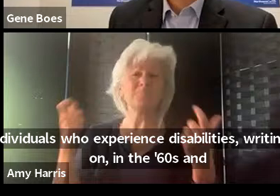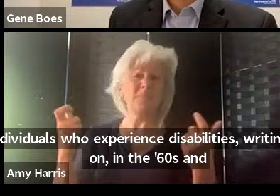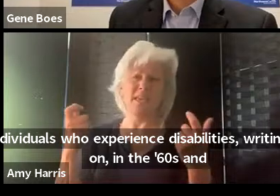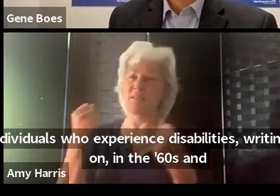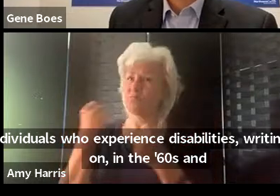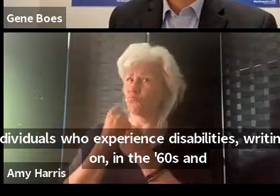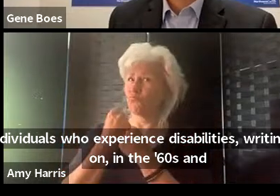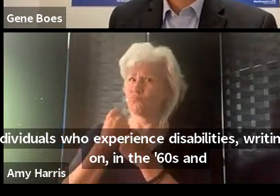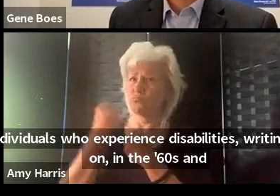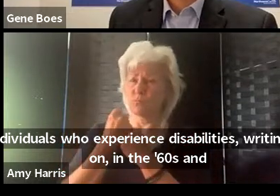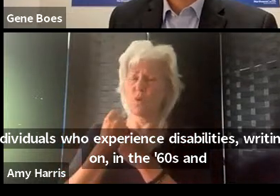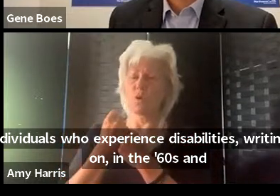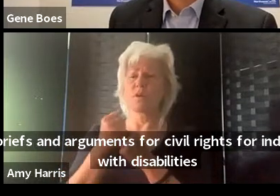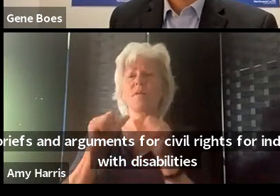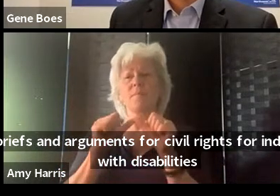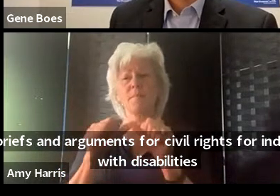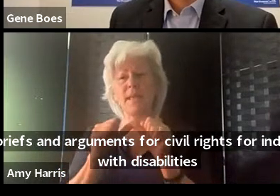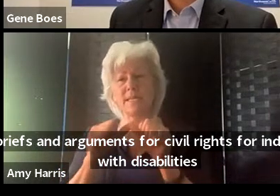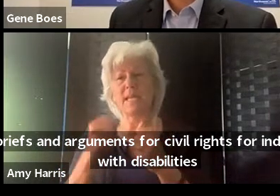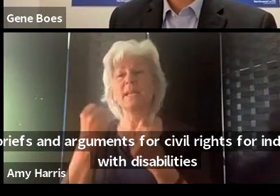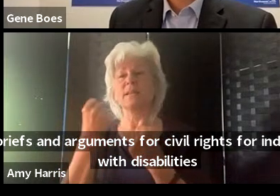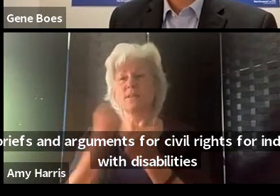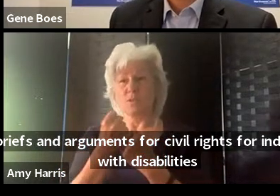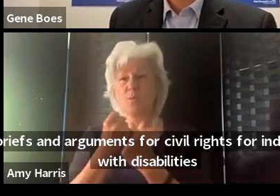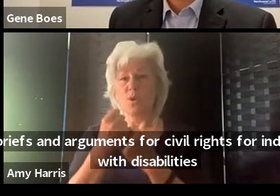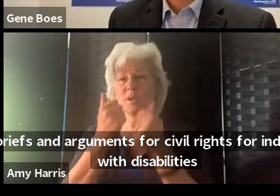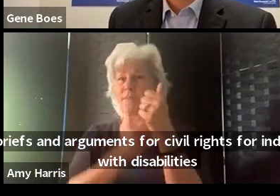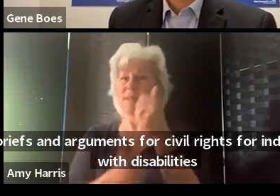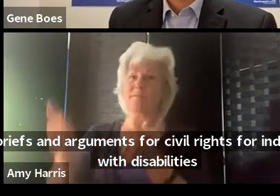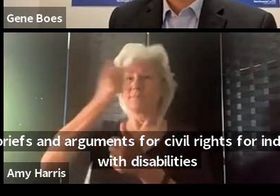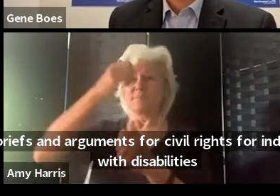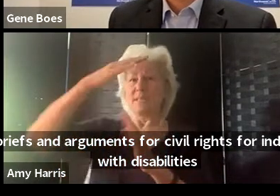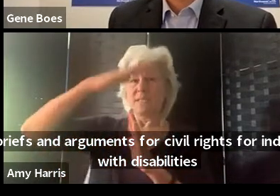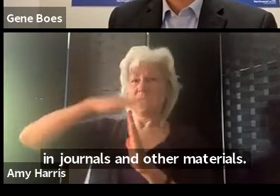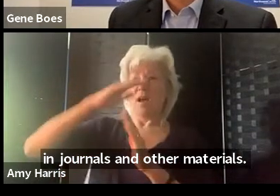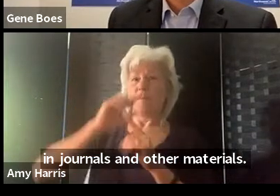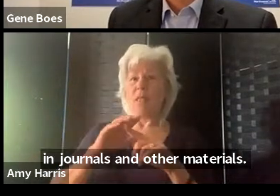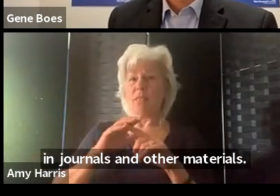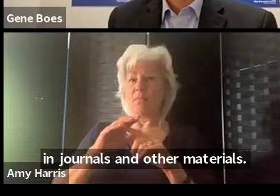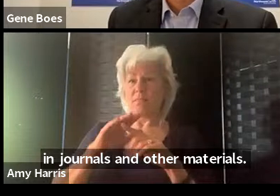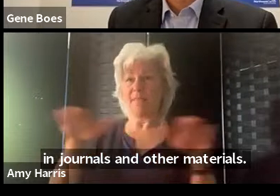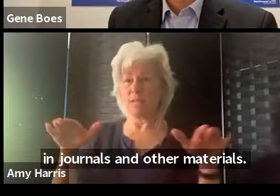in maintaining the support at the Supreme Court level for our bills.